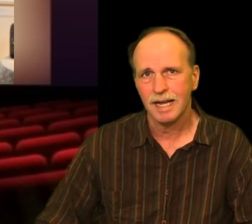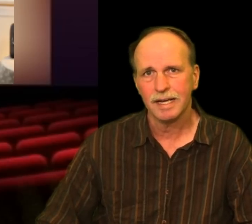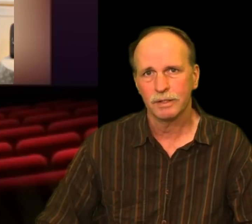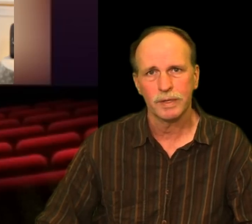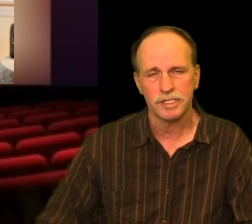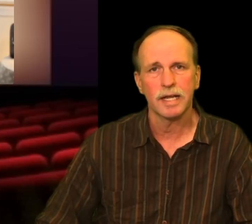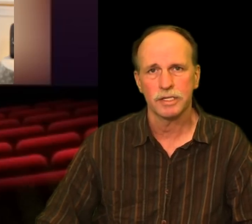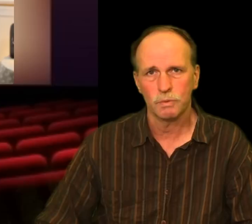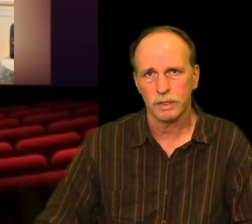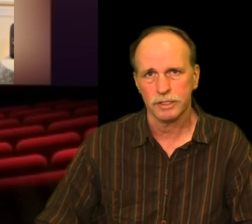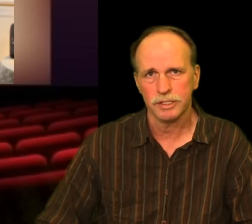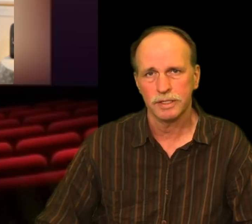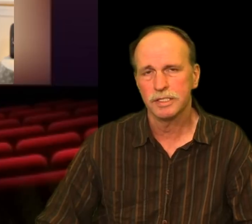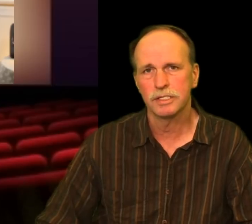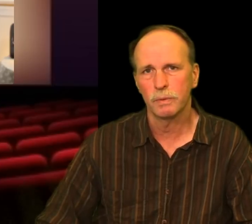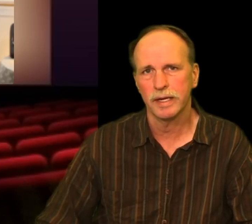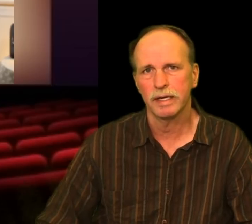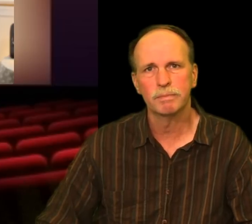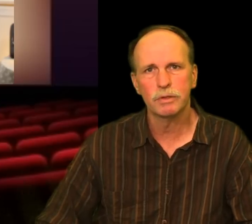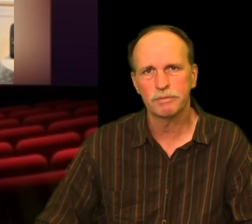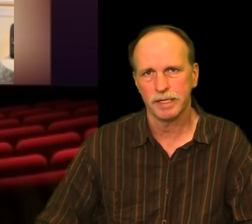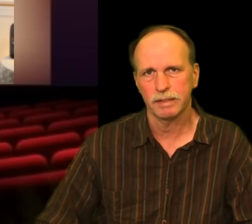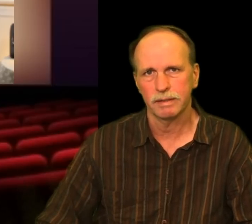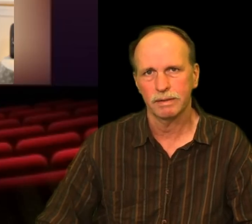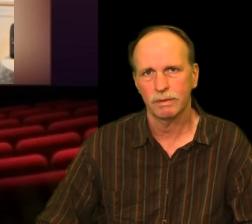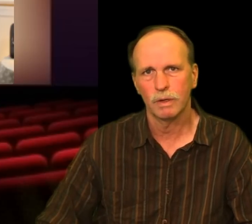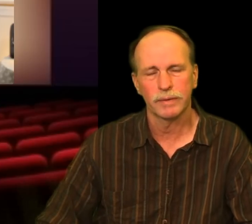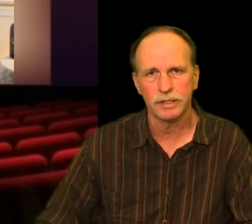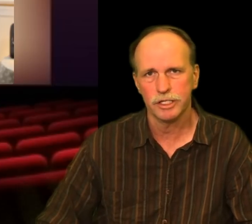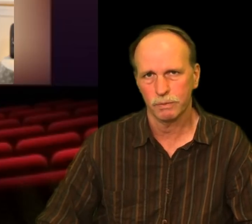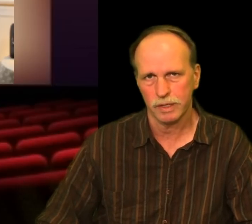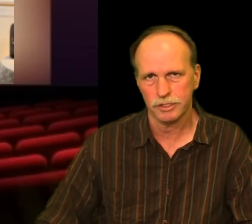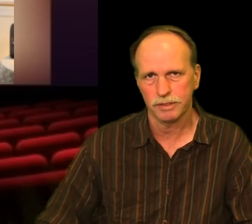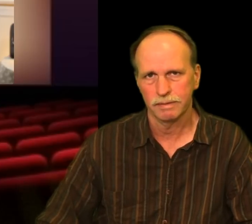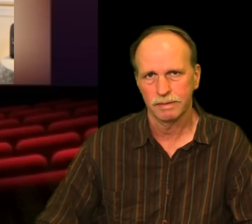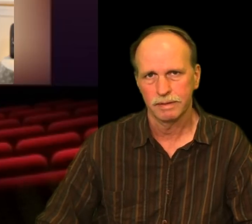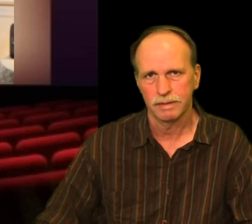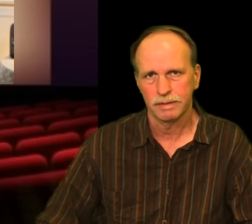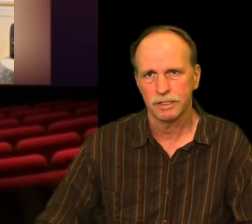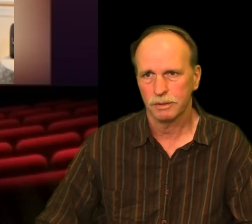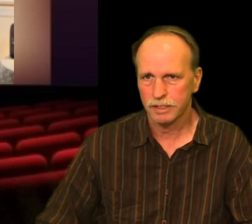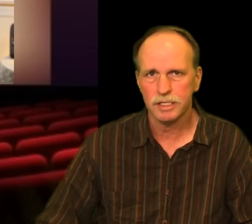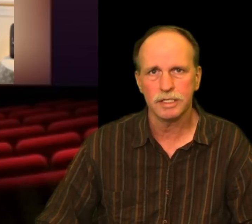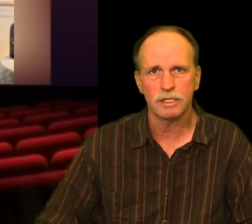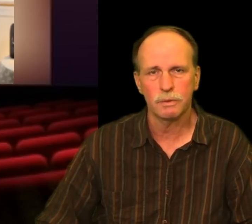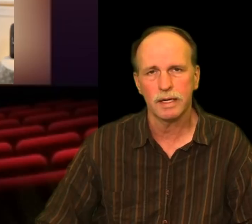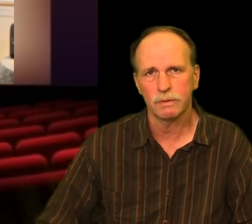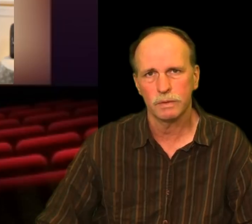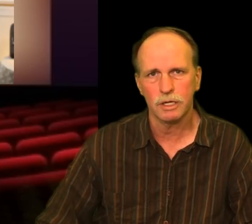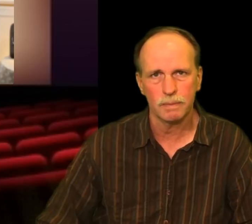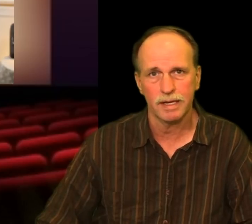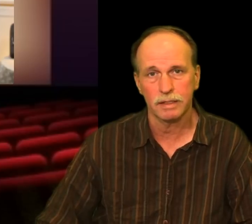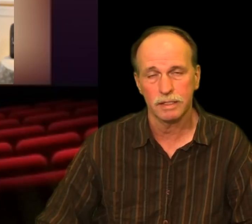is not the way science works. This is the way a movement or religion works. So let's continue